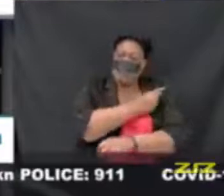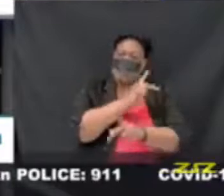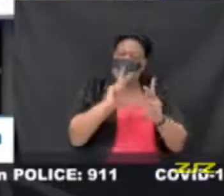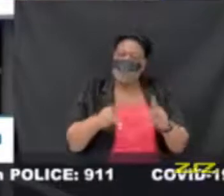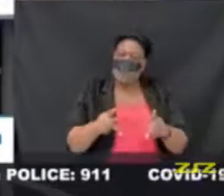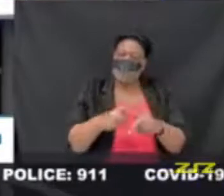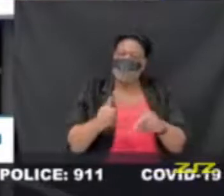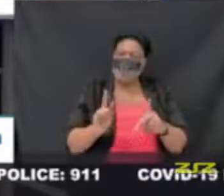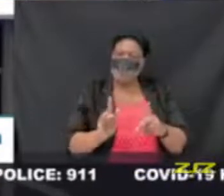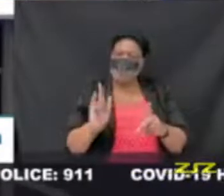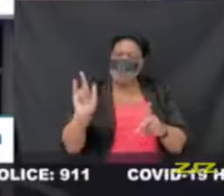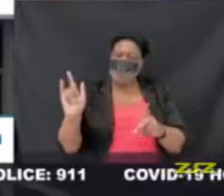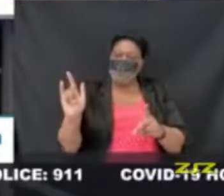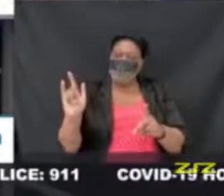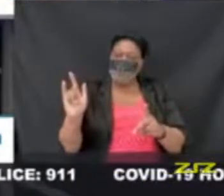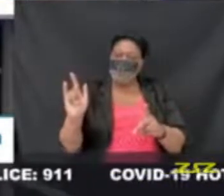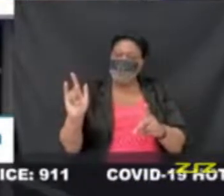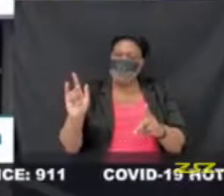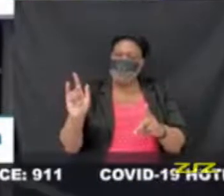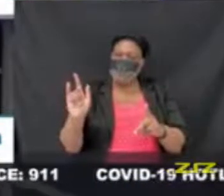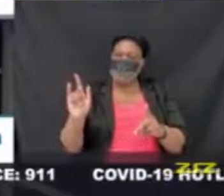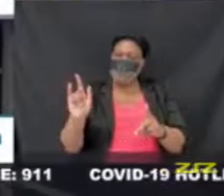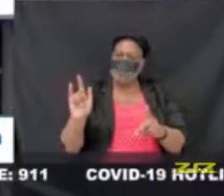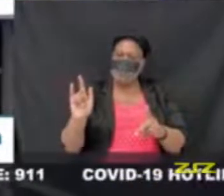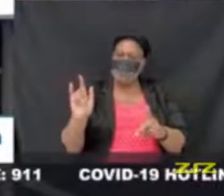St. Kitts require a test to leave the island?